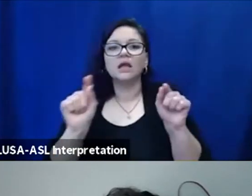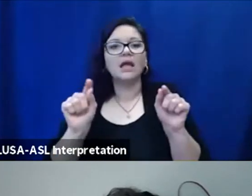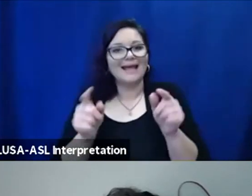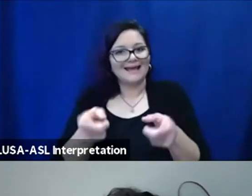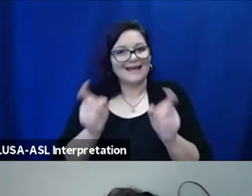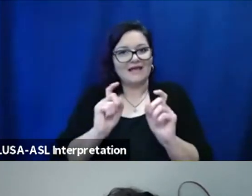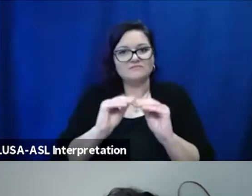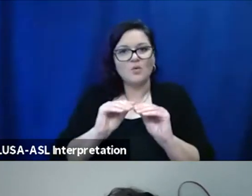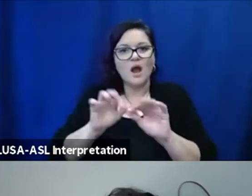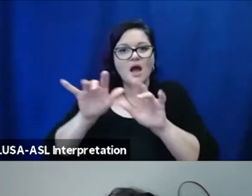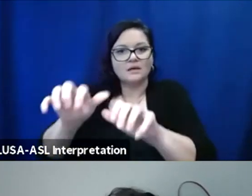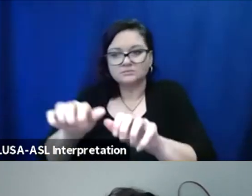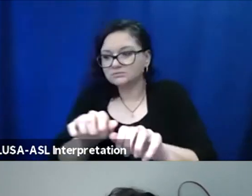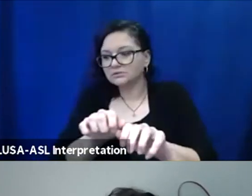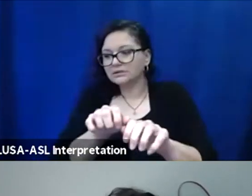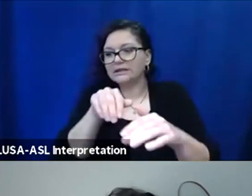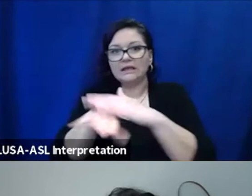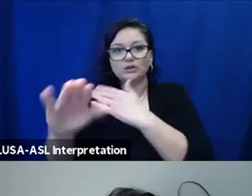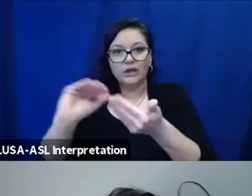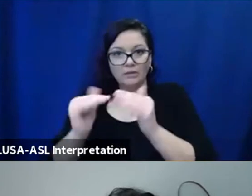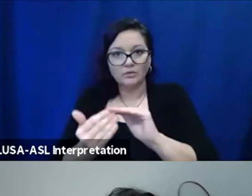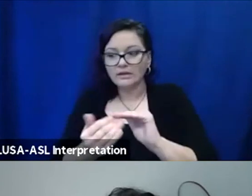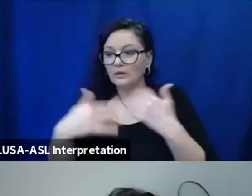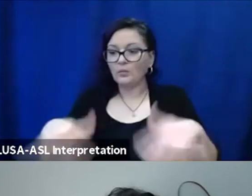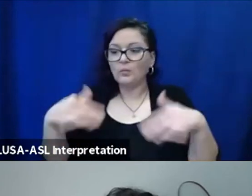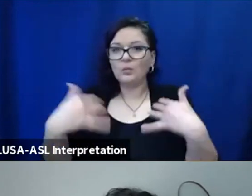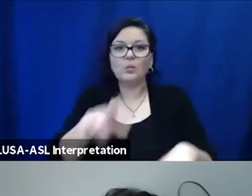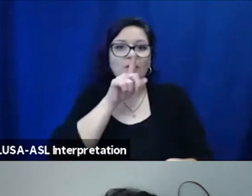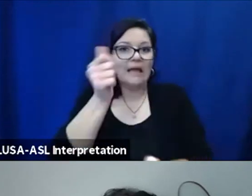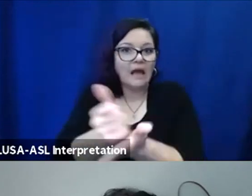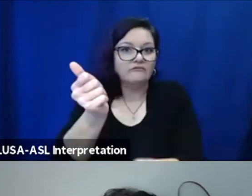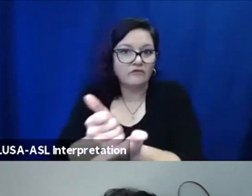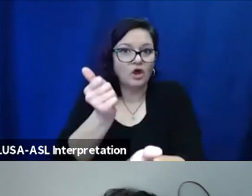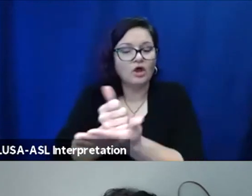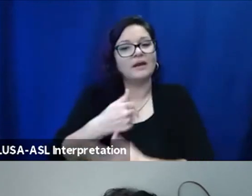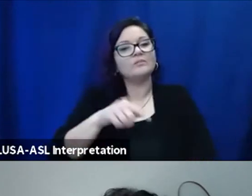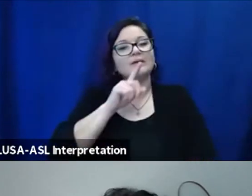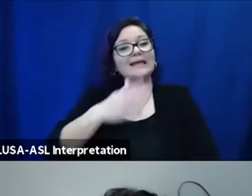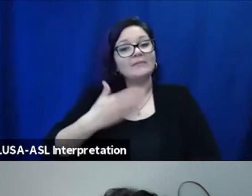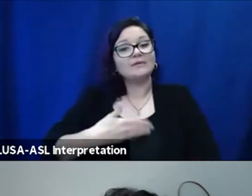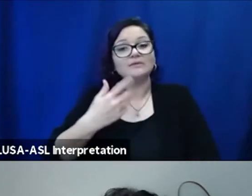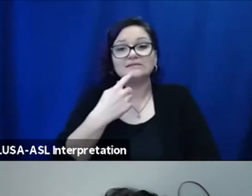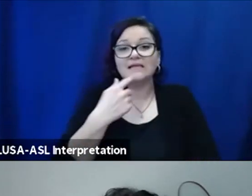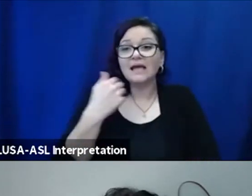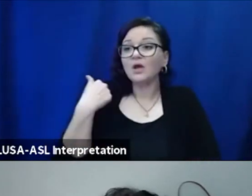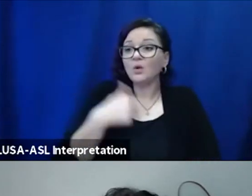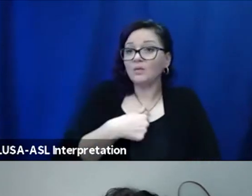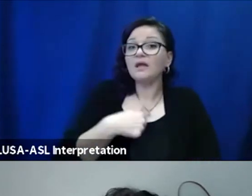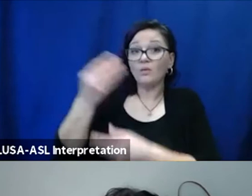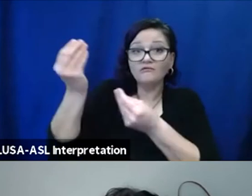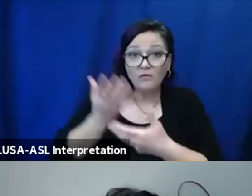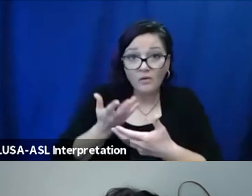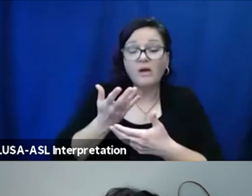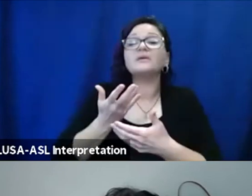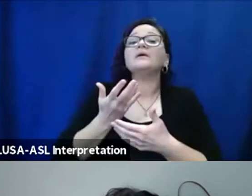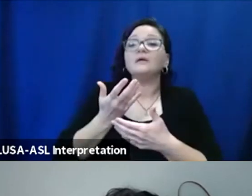the community, which was incredibly helpful. And I'm also very happy to say that because we were made aware of the fact that